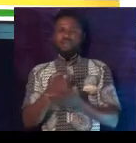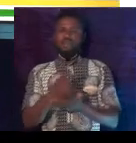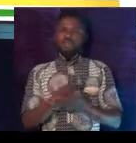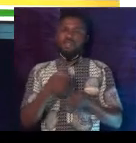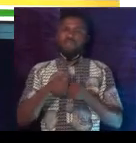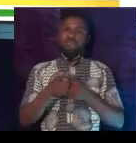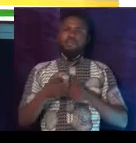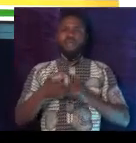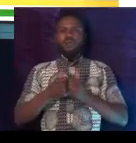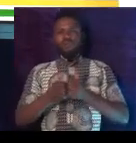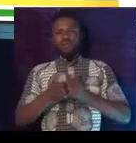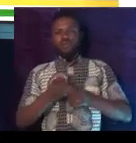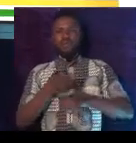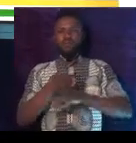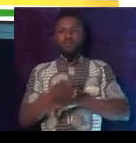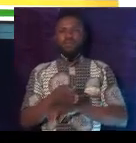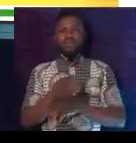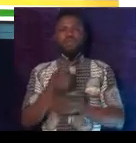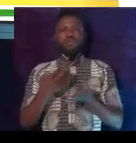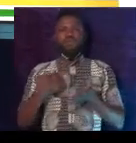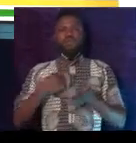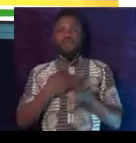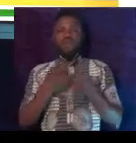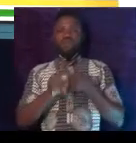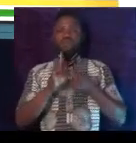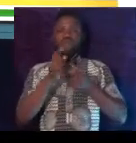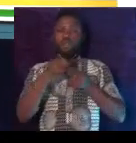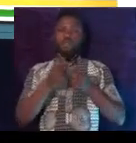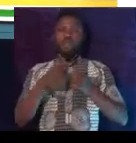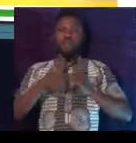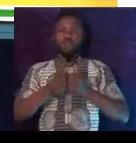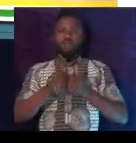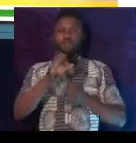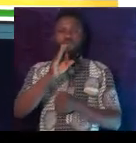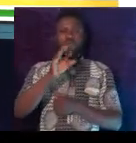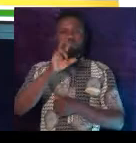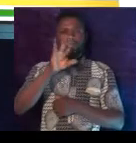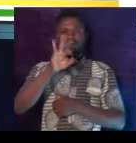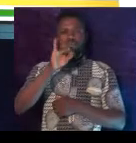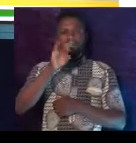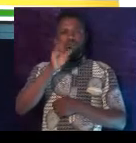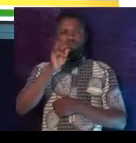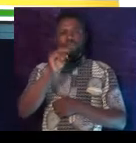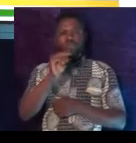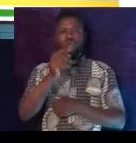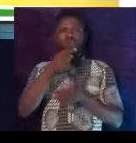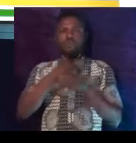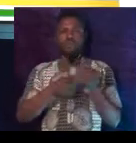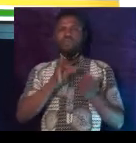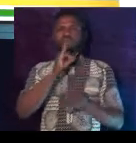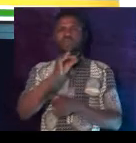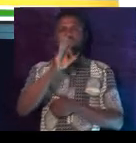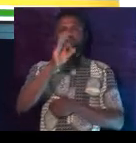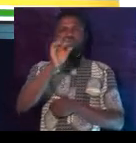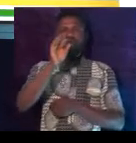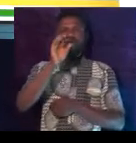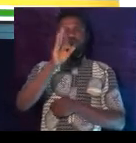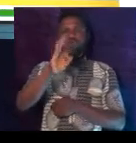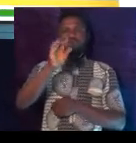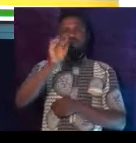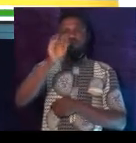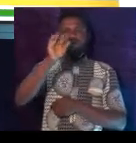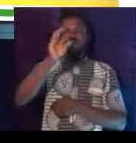briefly discussed about frictional force in our last lesson. We want to talk about friction fully for today. What is